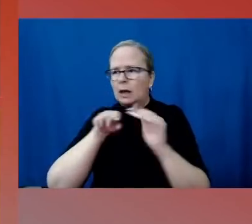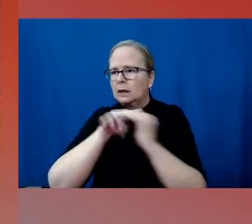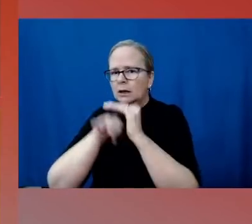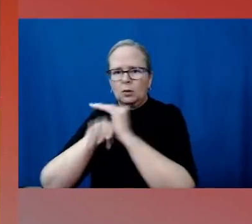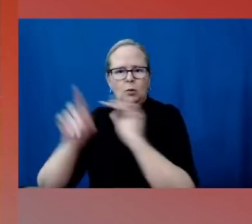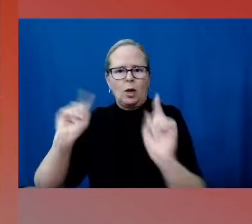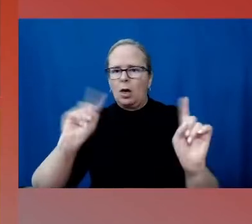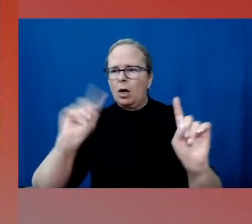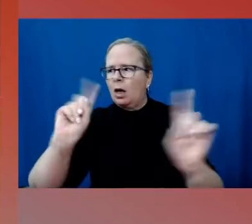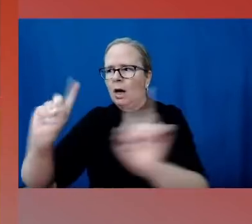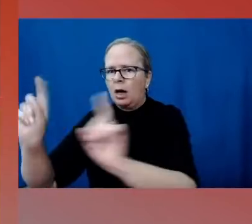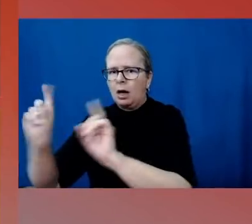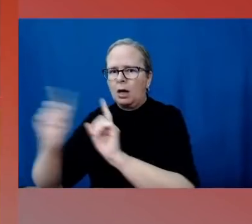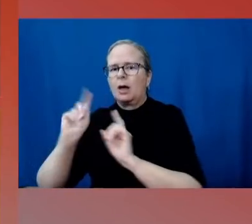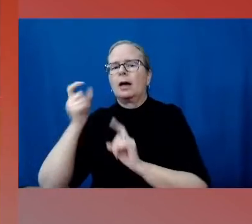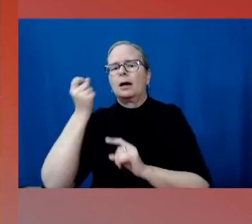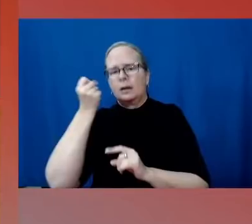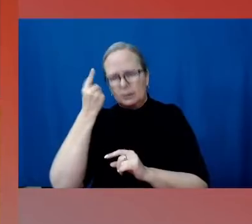PCR.